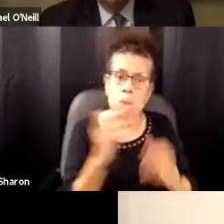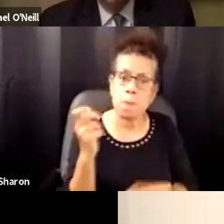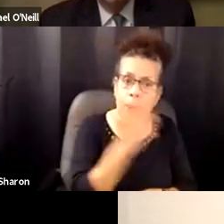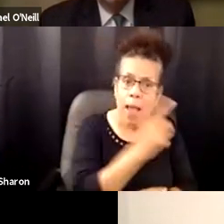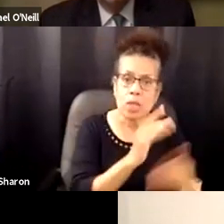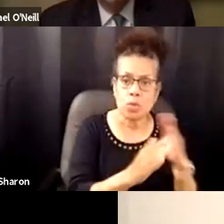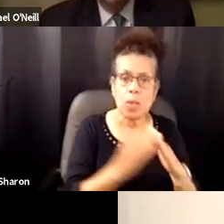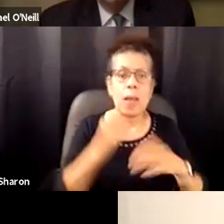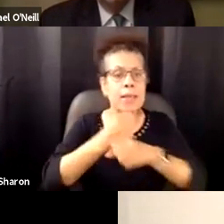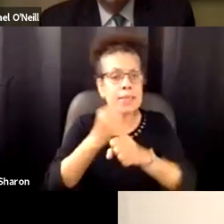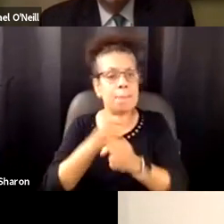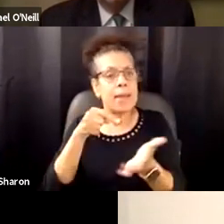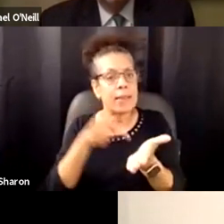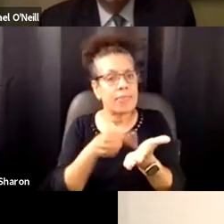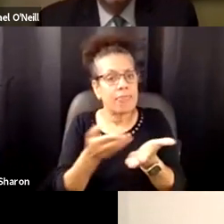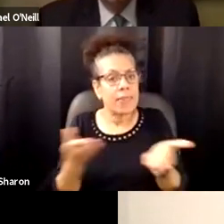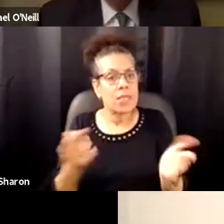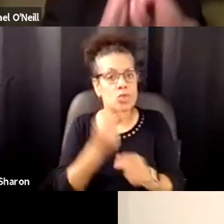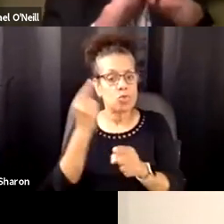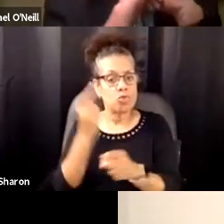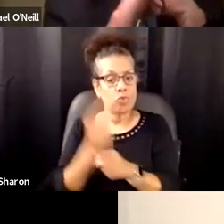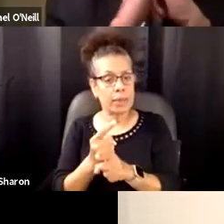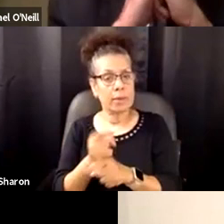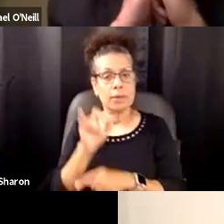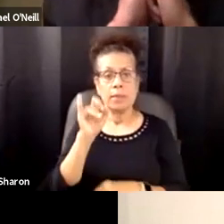right if there were some